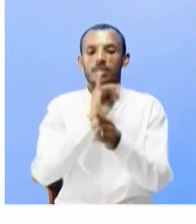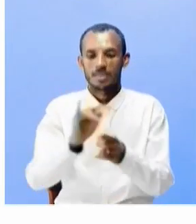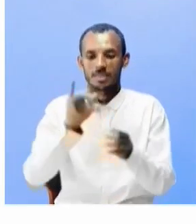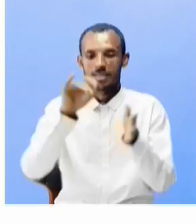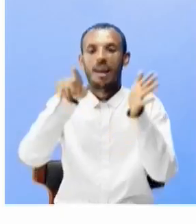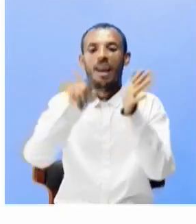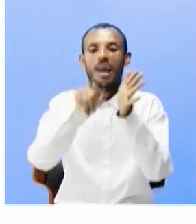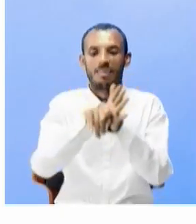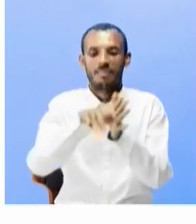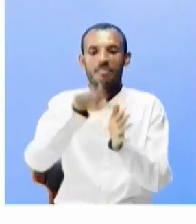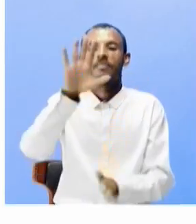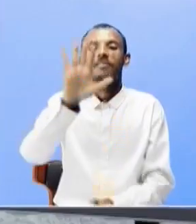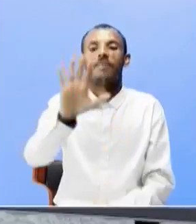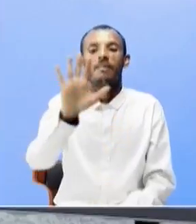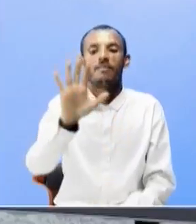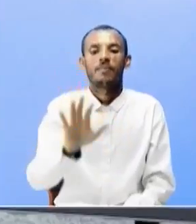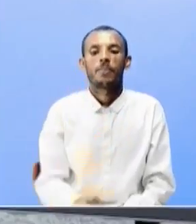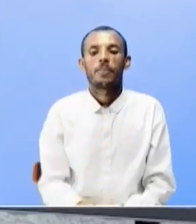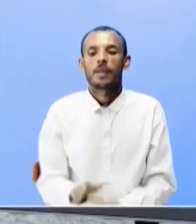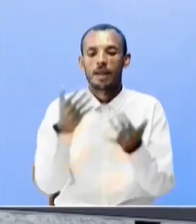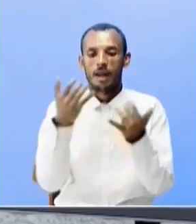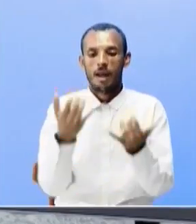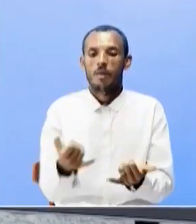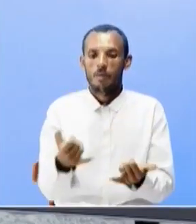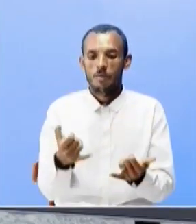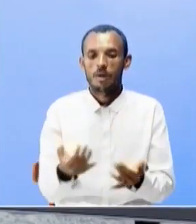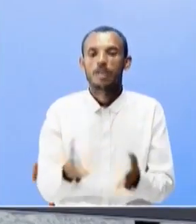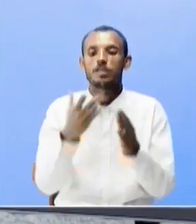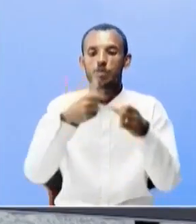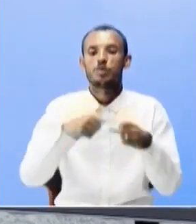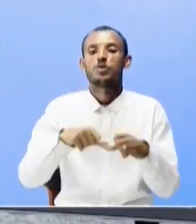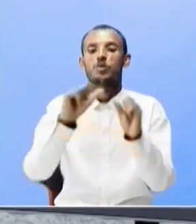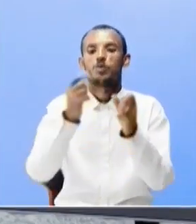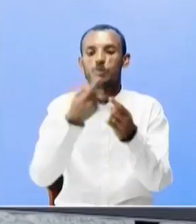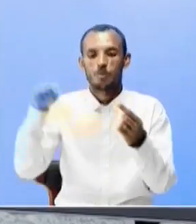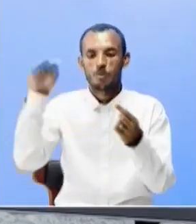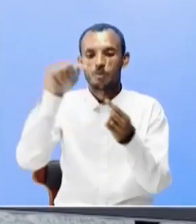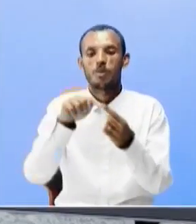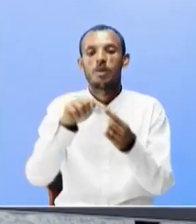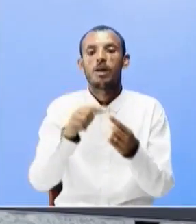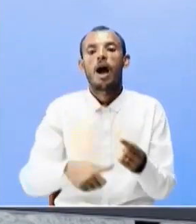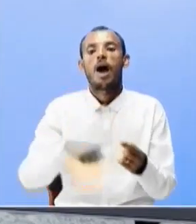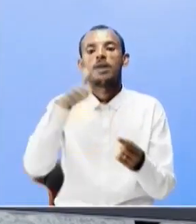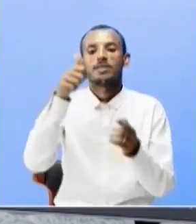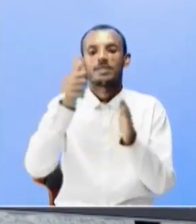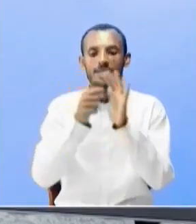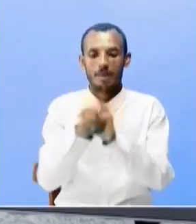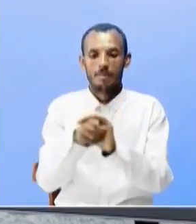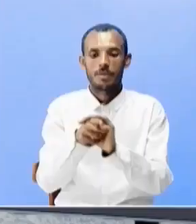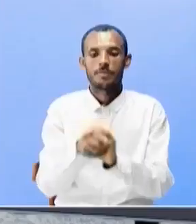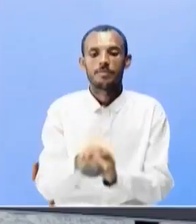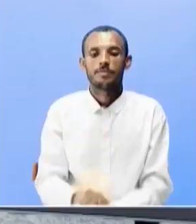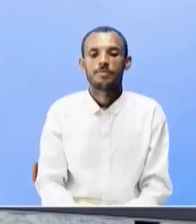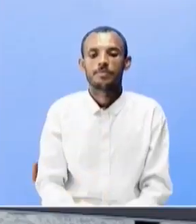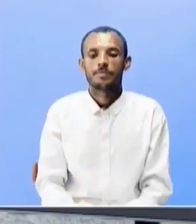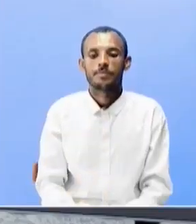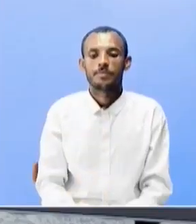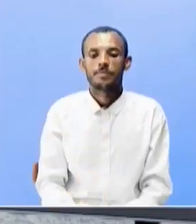negative 5. Now, let's continue to other examples.